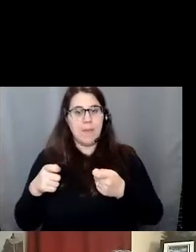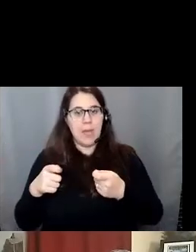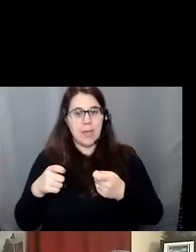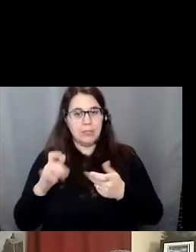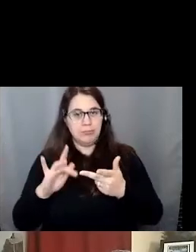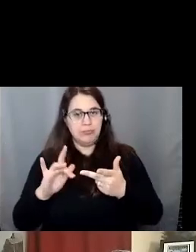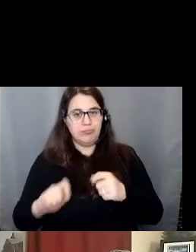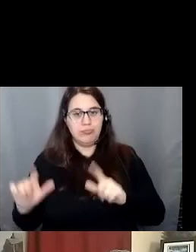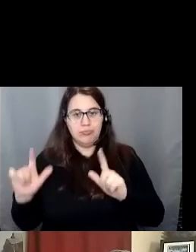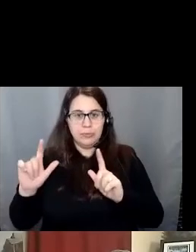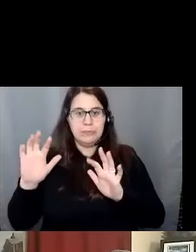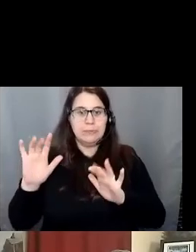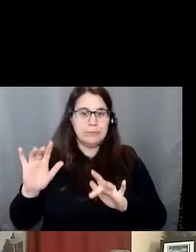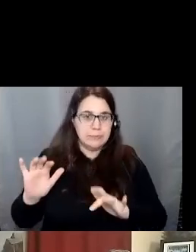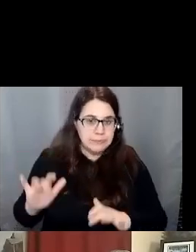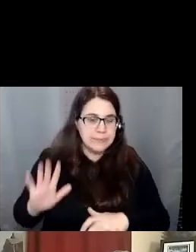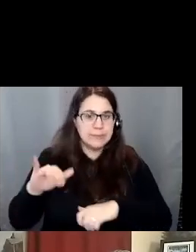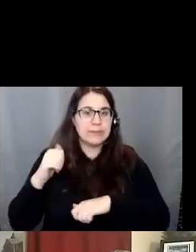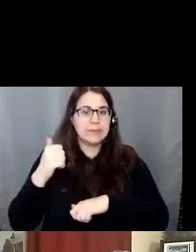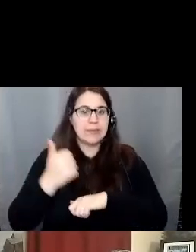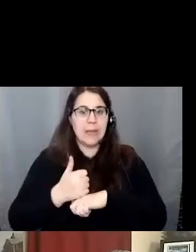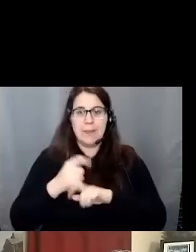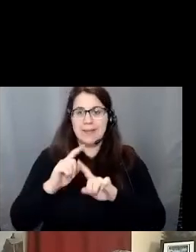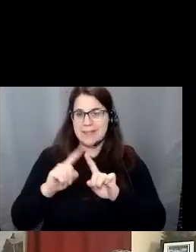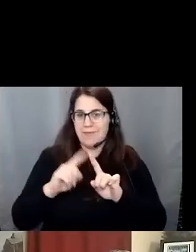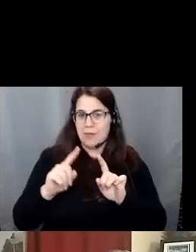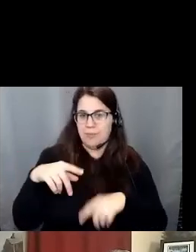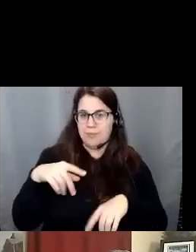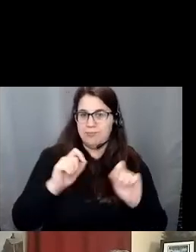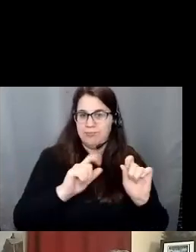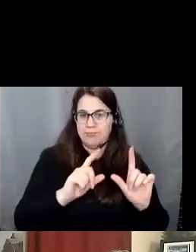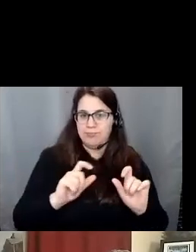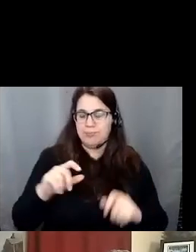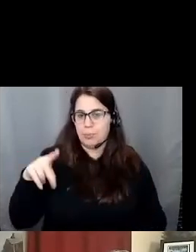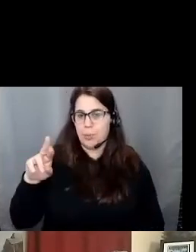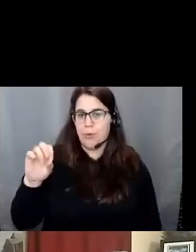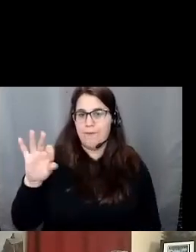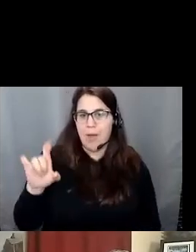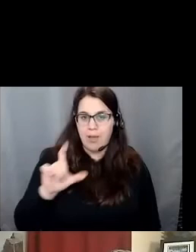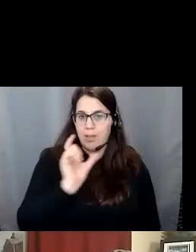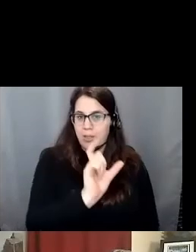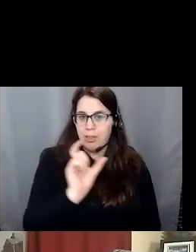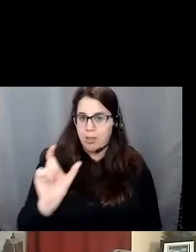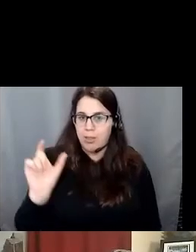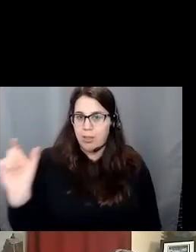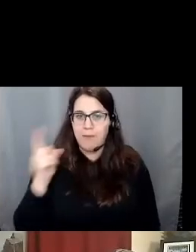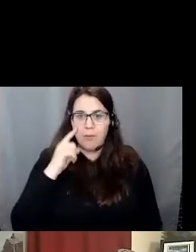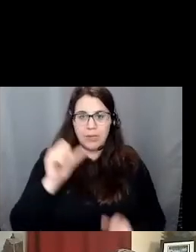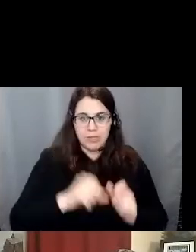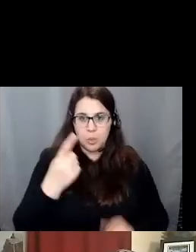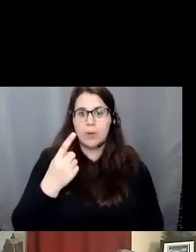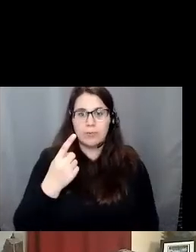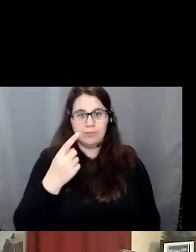go in and start creating profiles for each of those vendors, the vendor's name and address information, so that